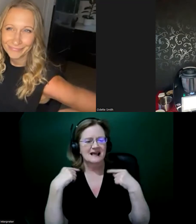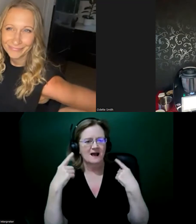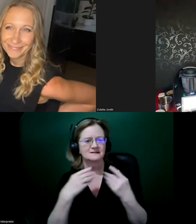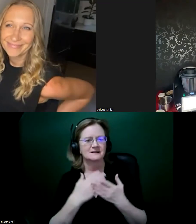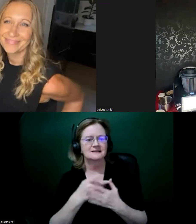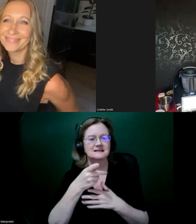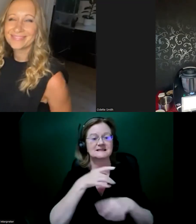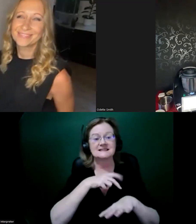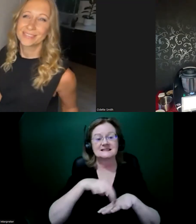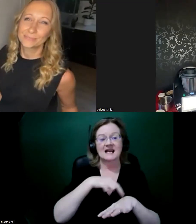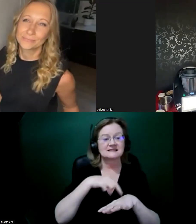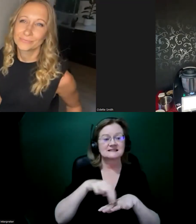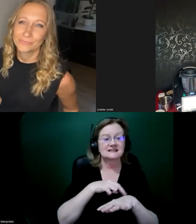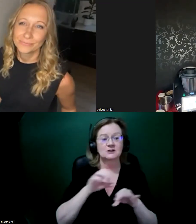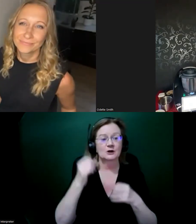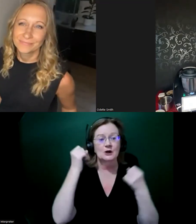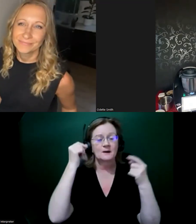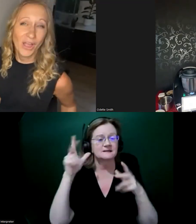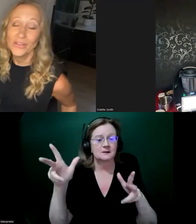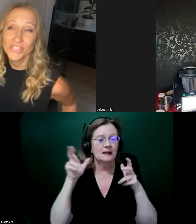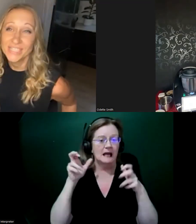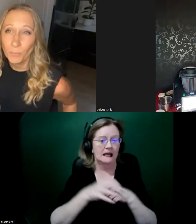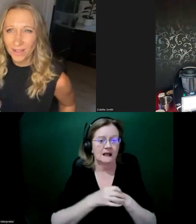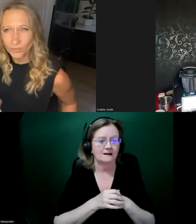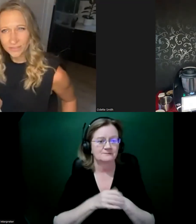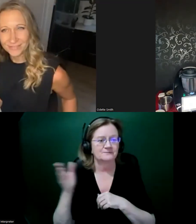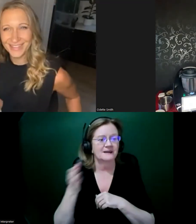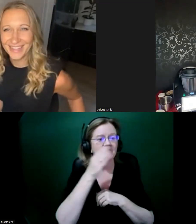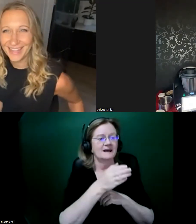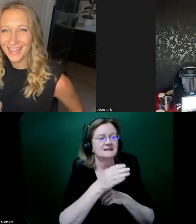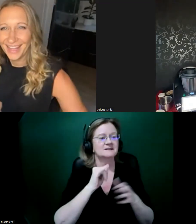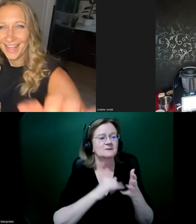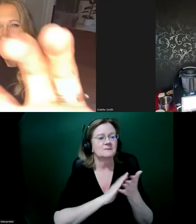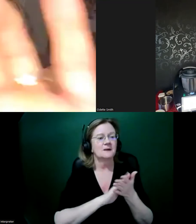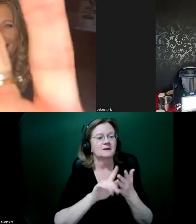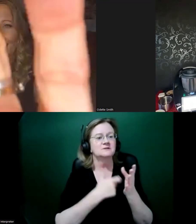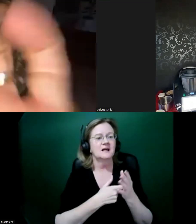the dance and she's got no idea, Sharon. So what are you up to over there, Sharon?